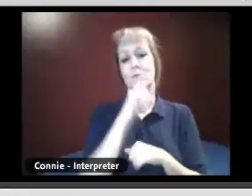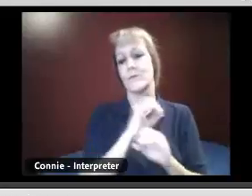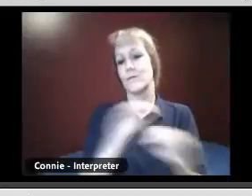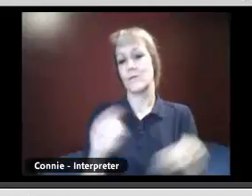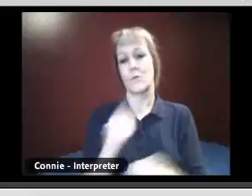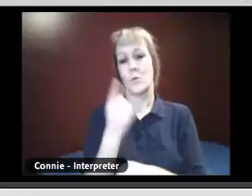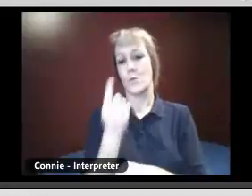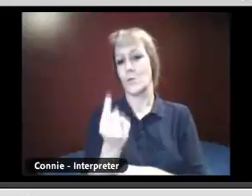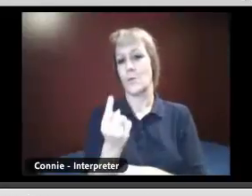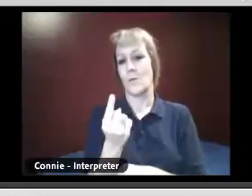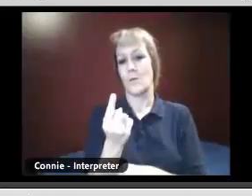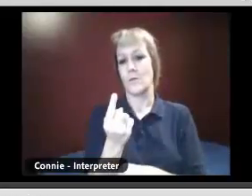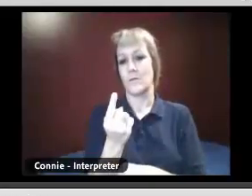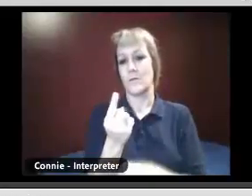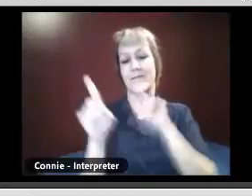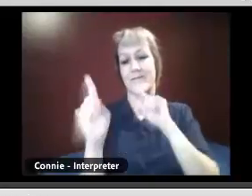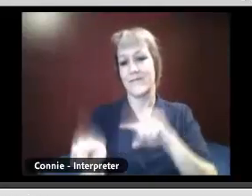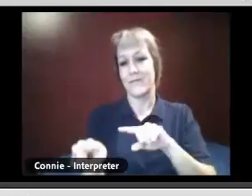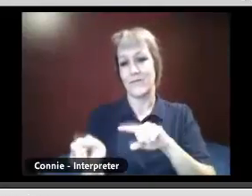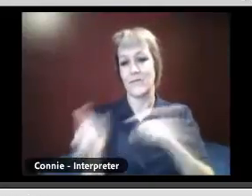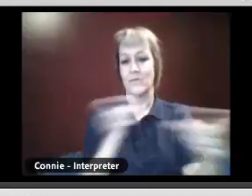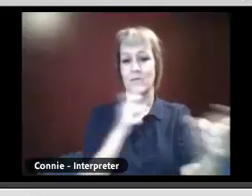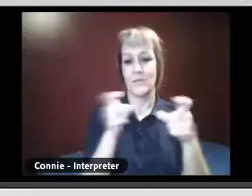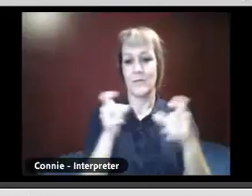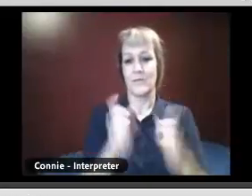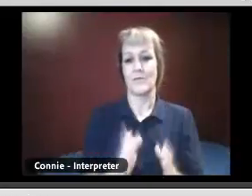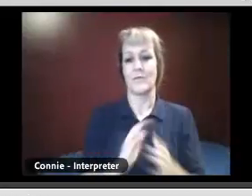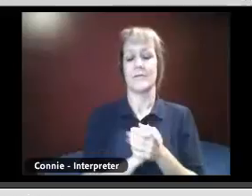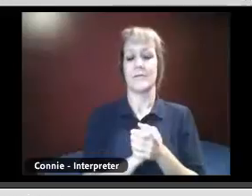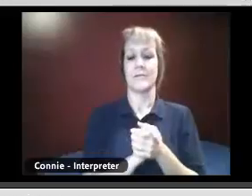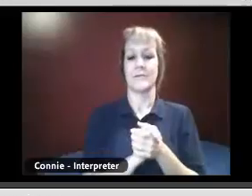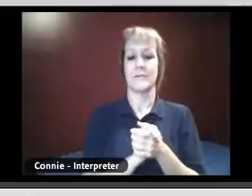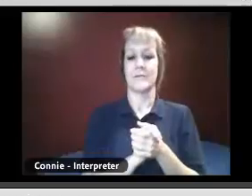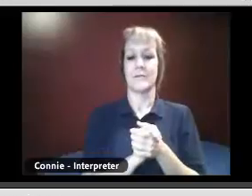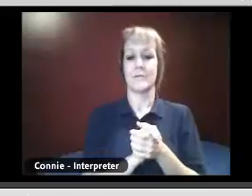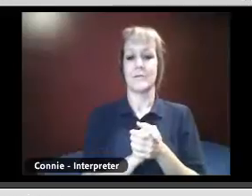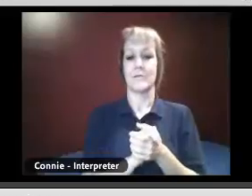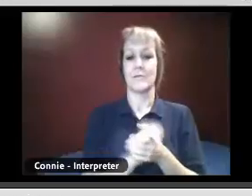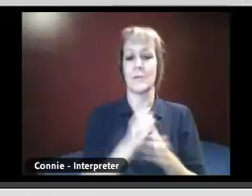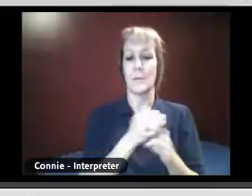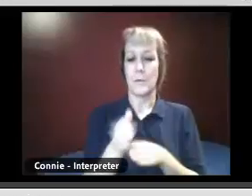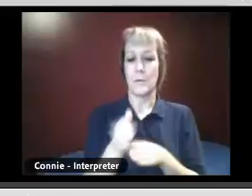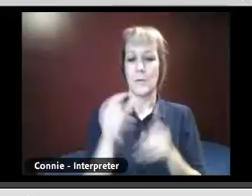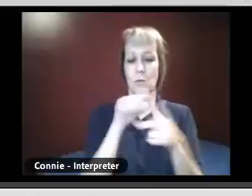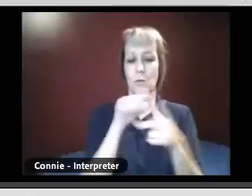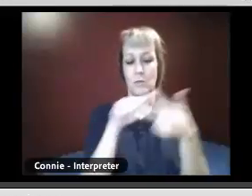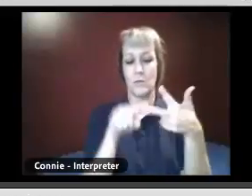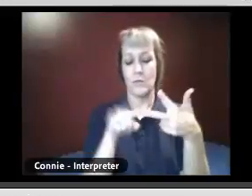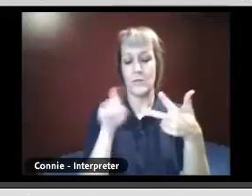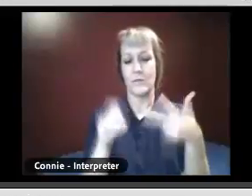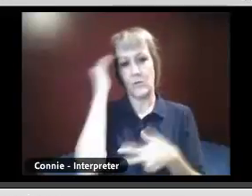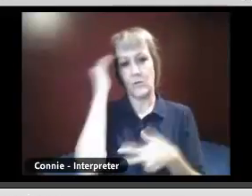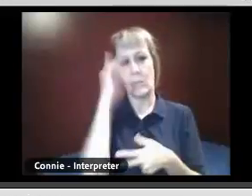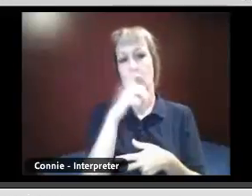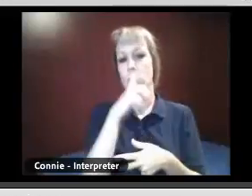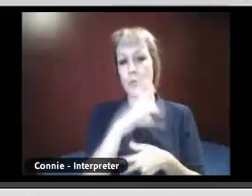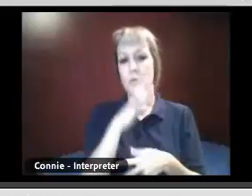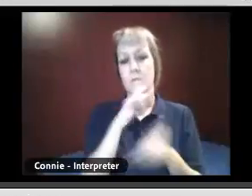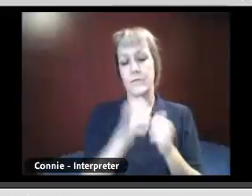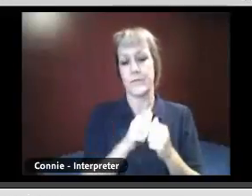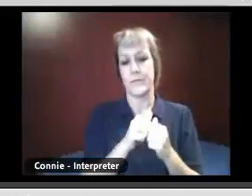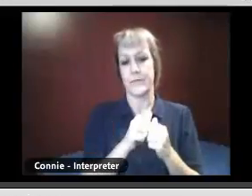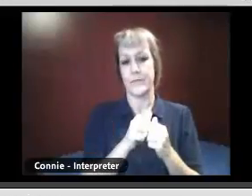size fits all style of management. Three key words always: you have to know your audience. And